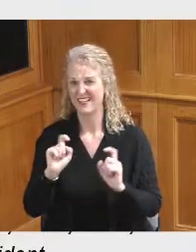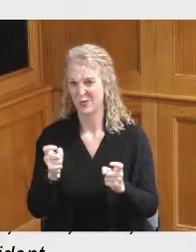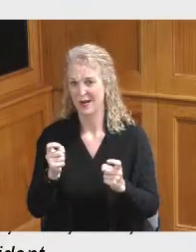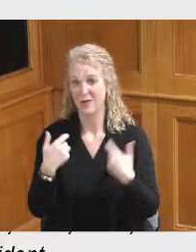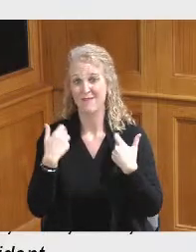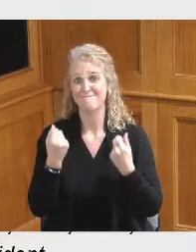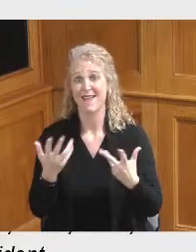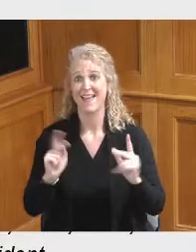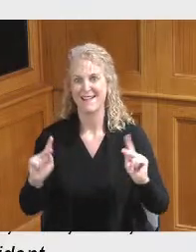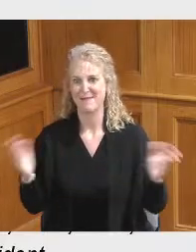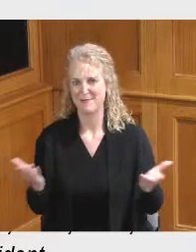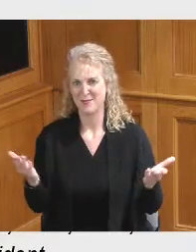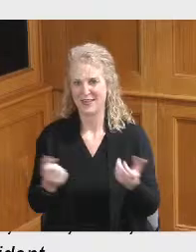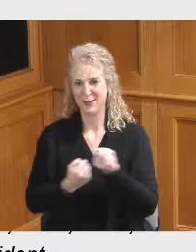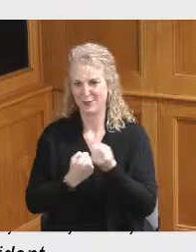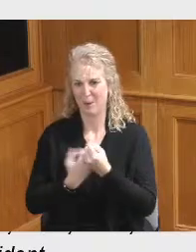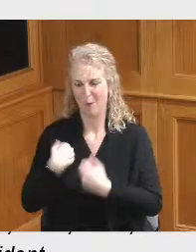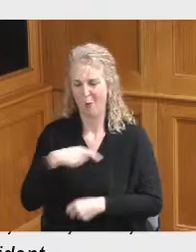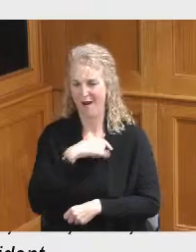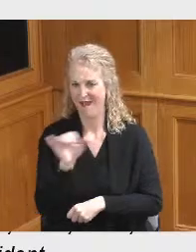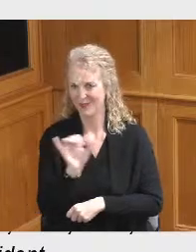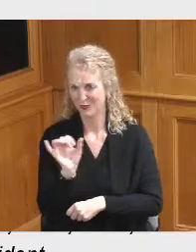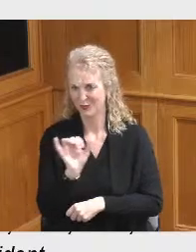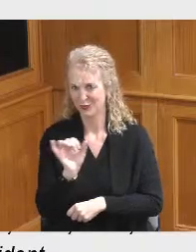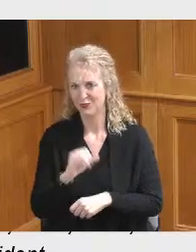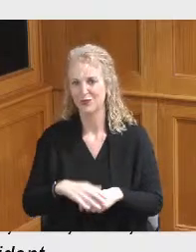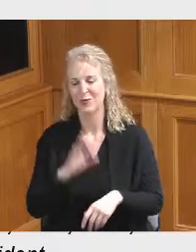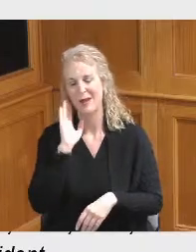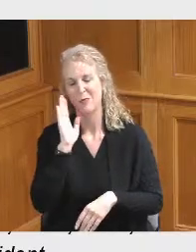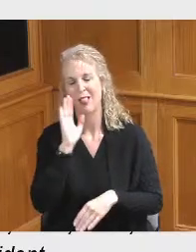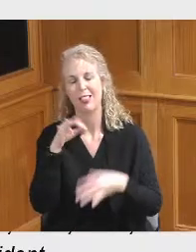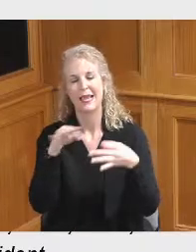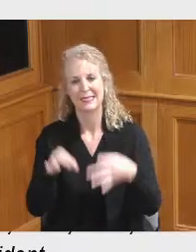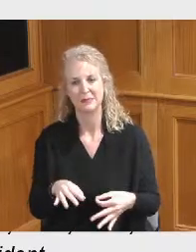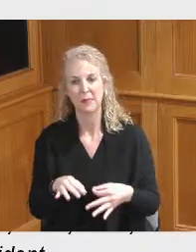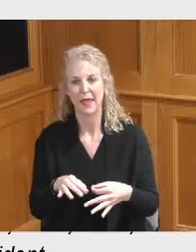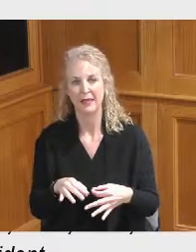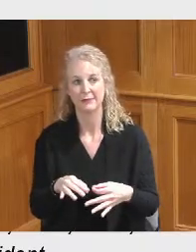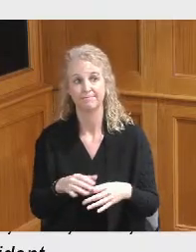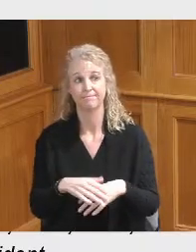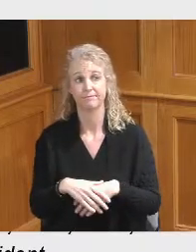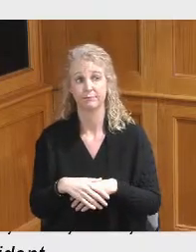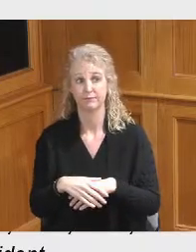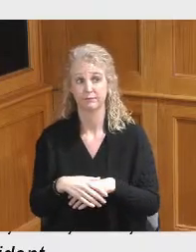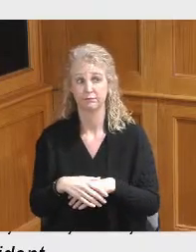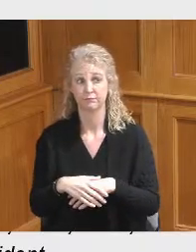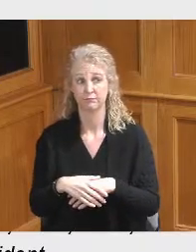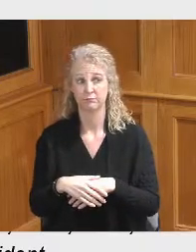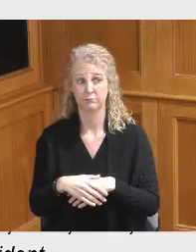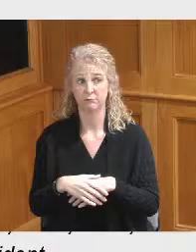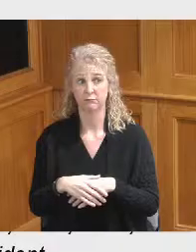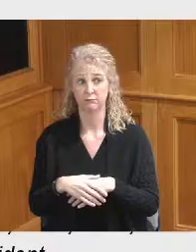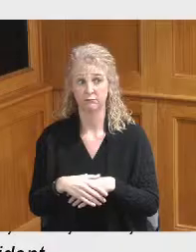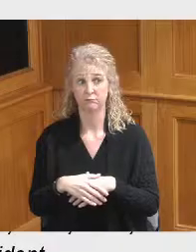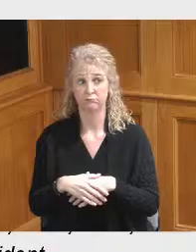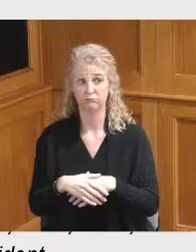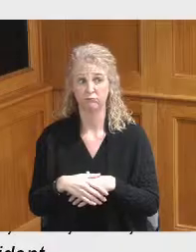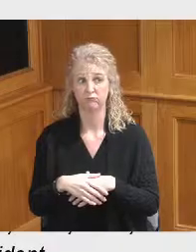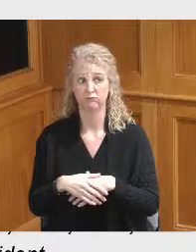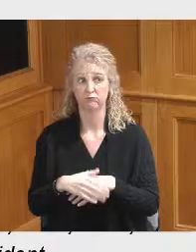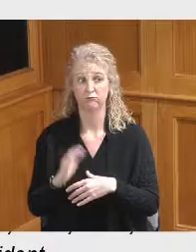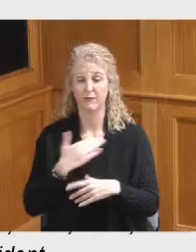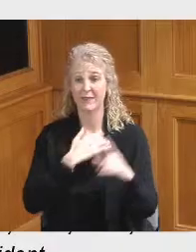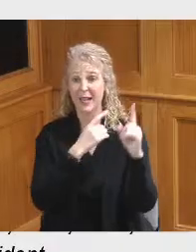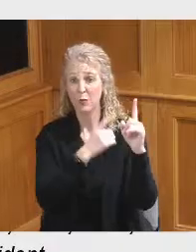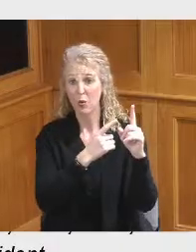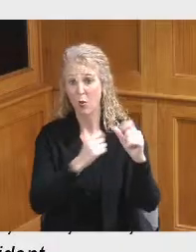today that will be addressing the issue for these patients. And this would be the helping us save the lives would